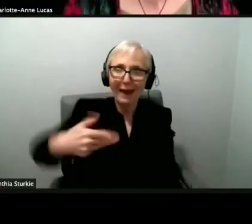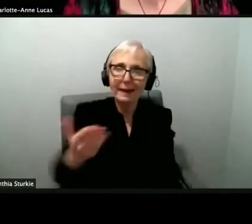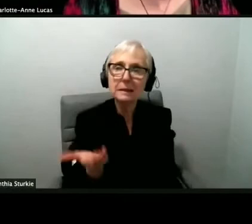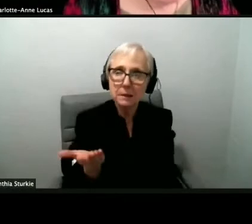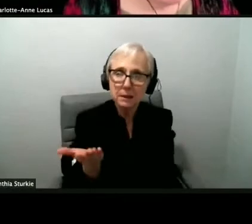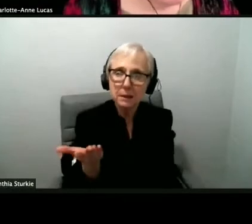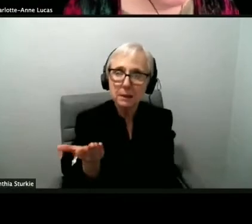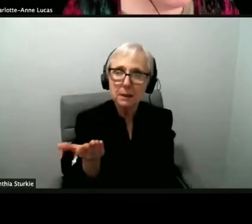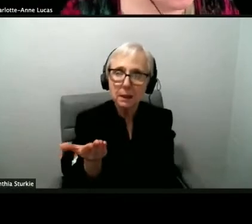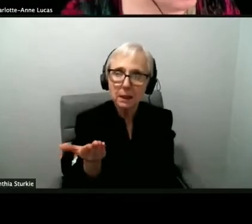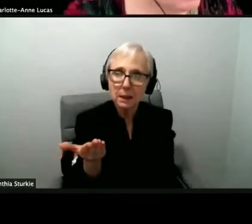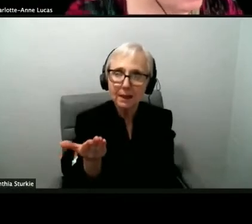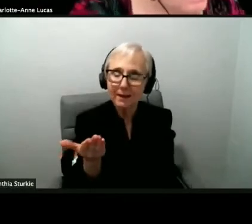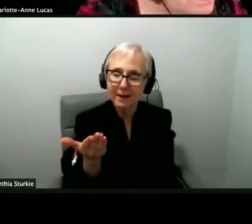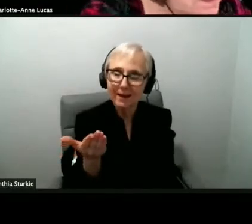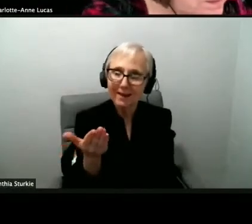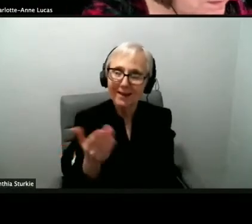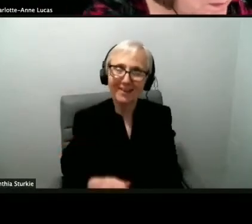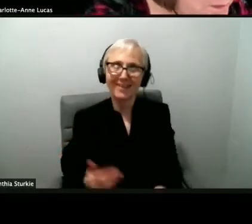But anyway,